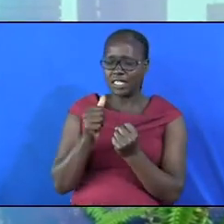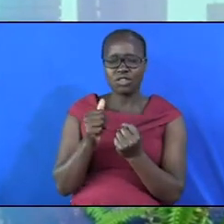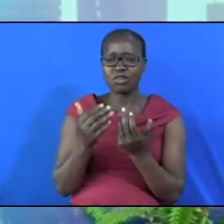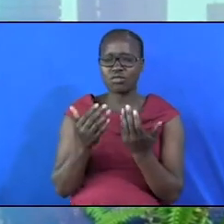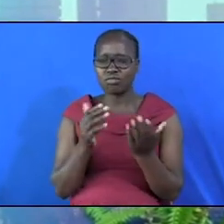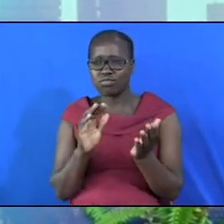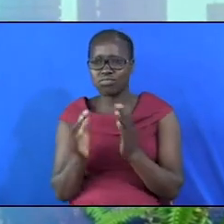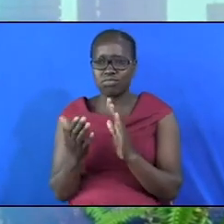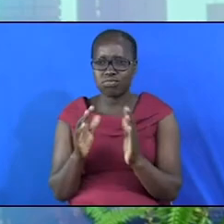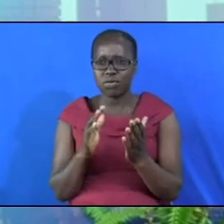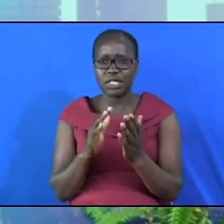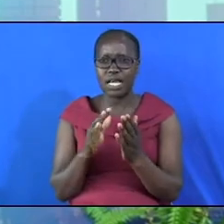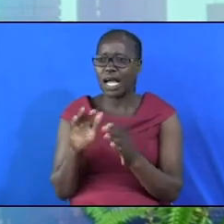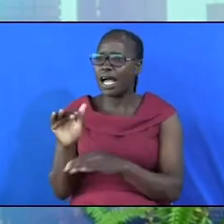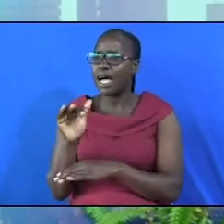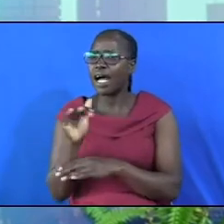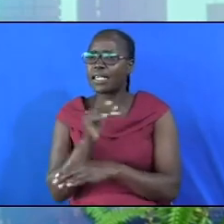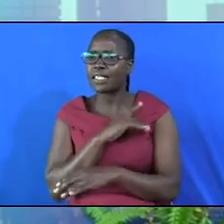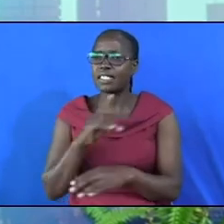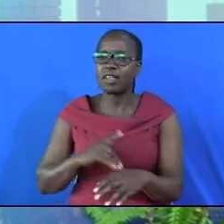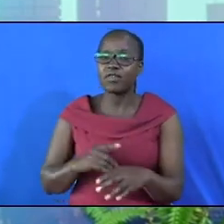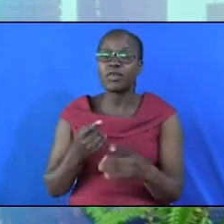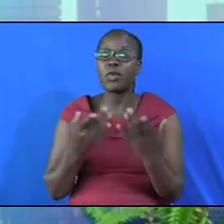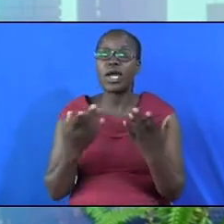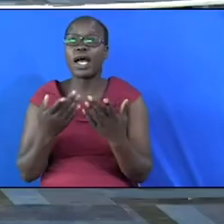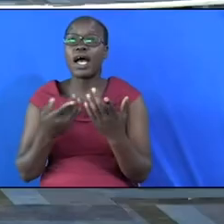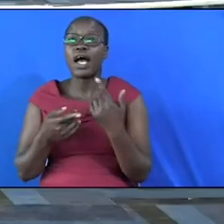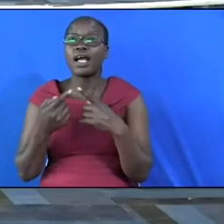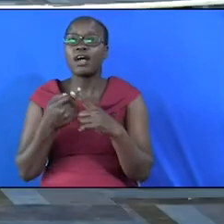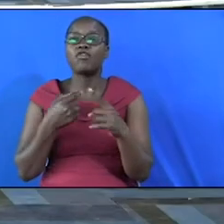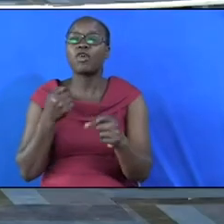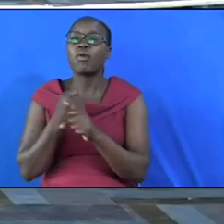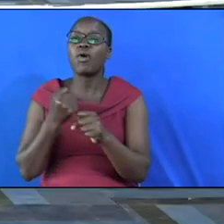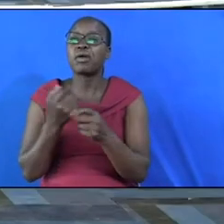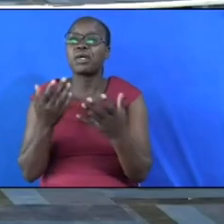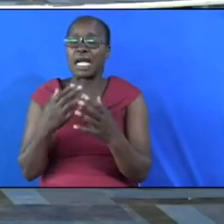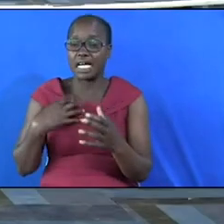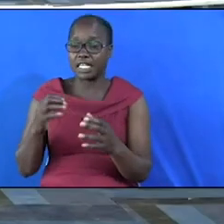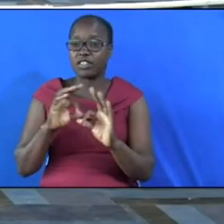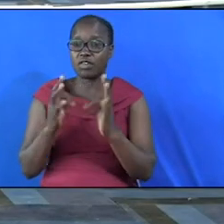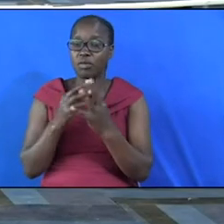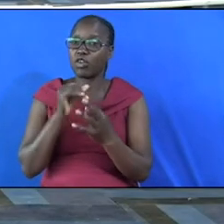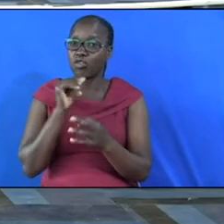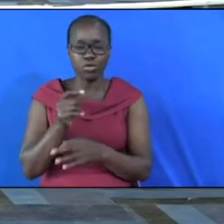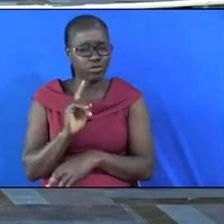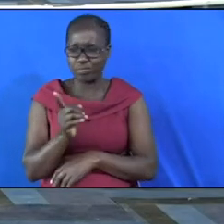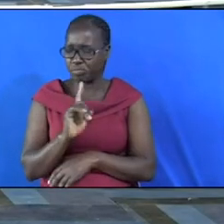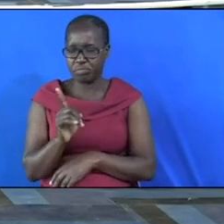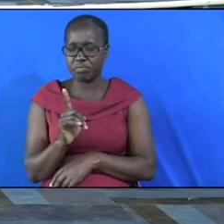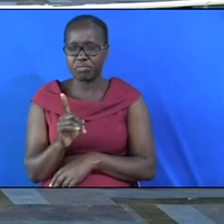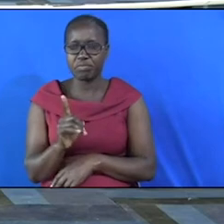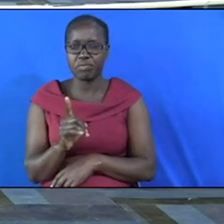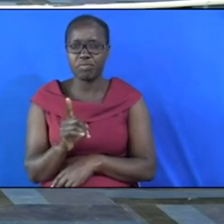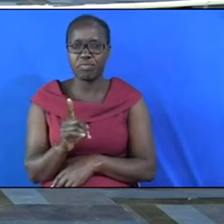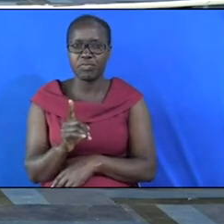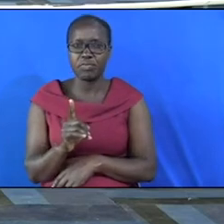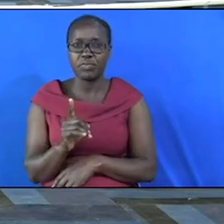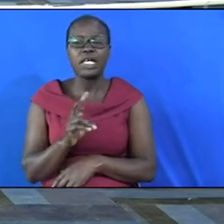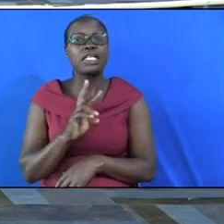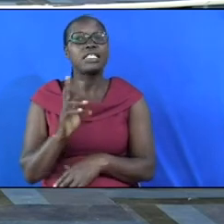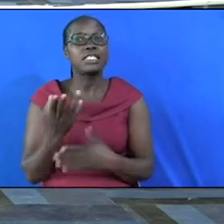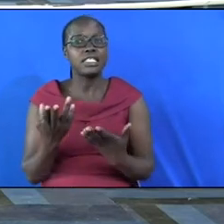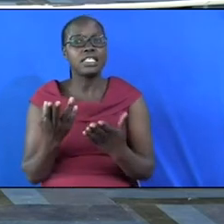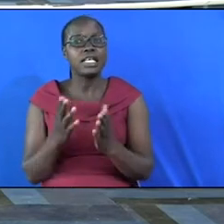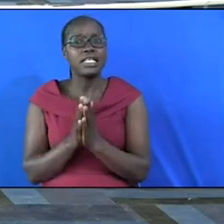time to ask David whether he comes from a functional family or not. Did you see it there? See, the